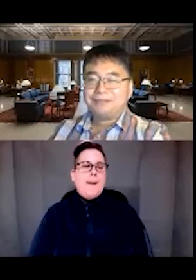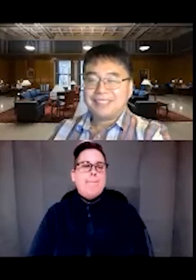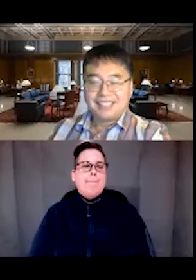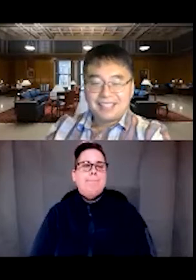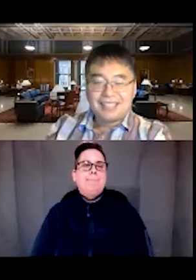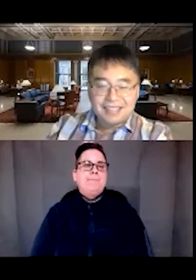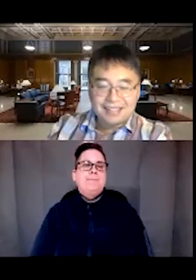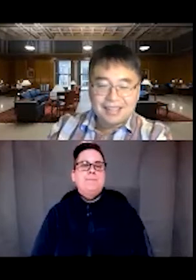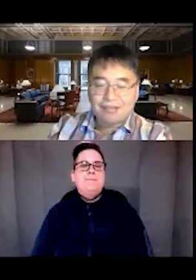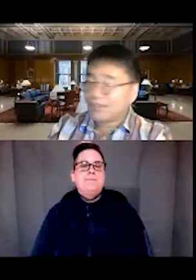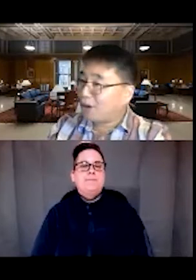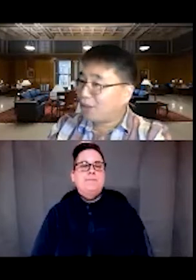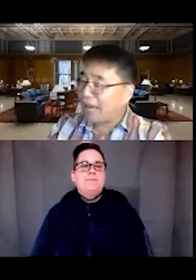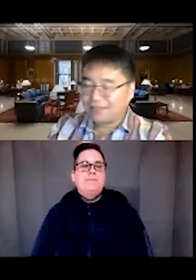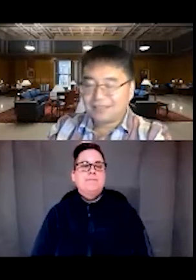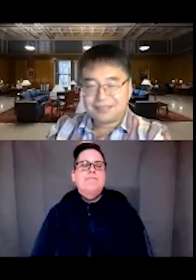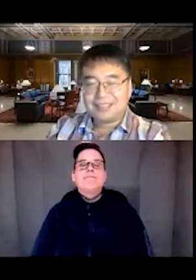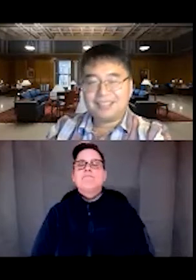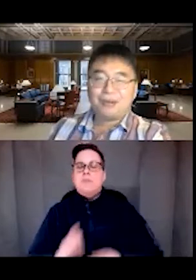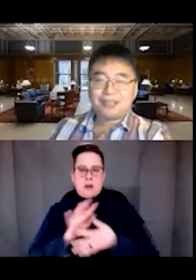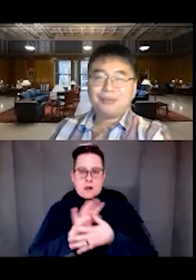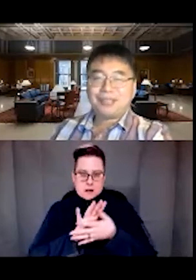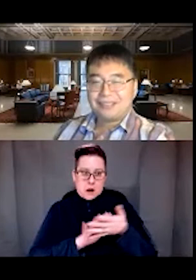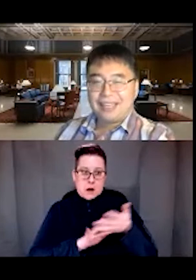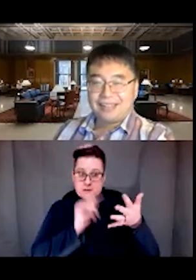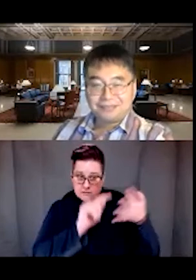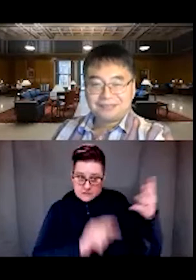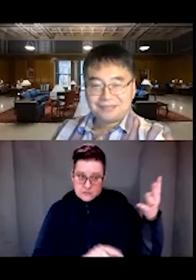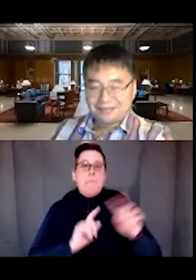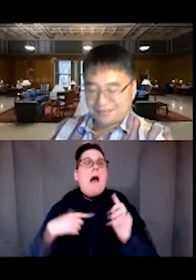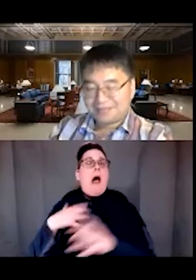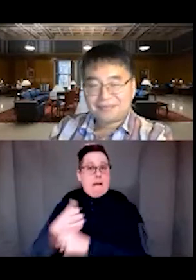So anyway, having said all that, right, I was able to get the data.